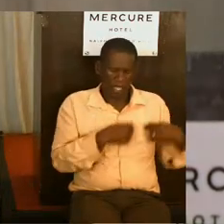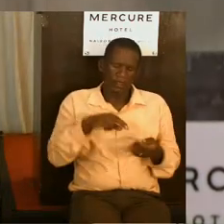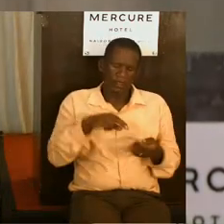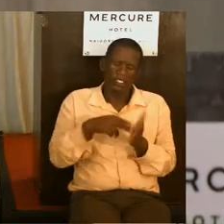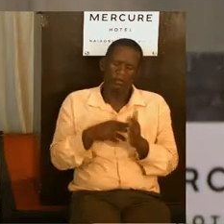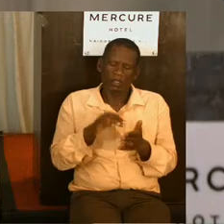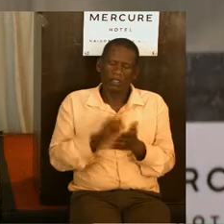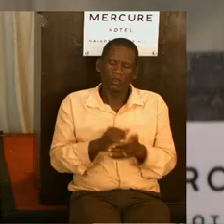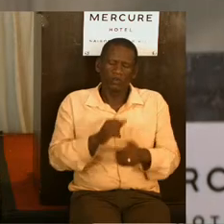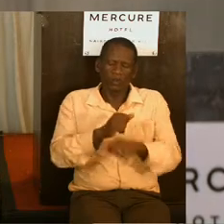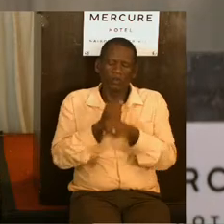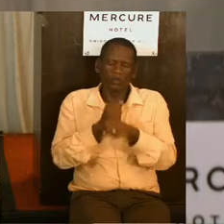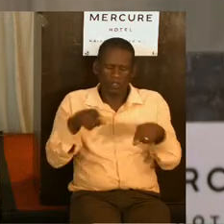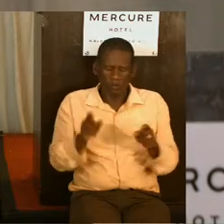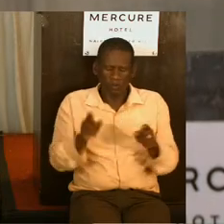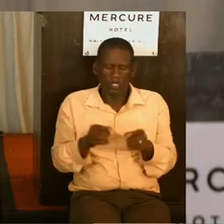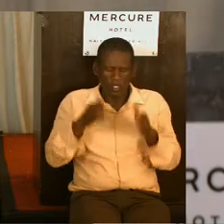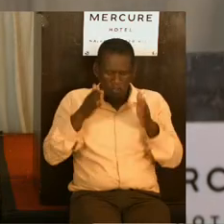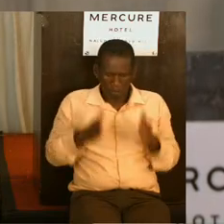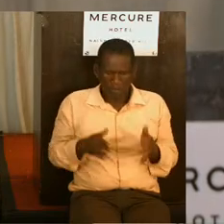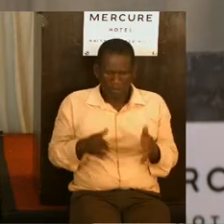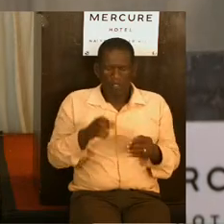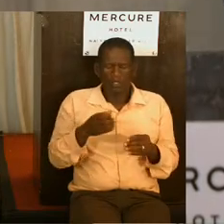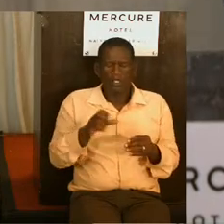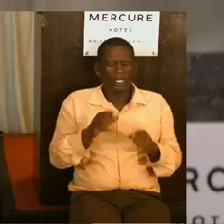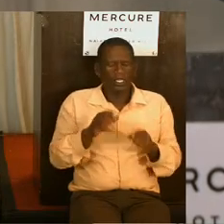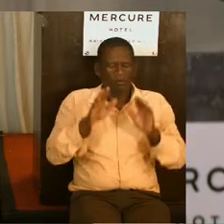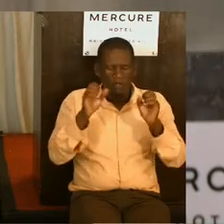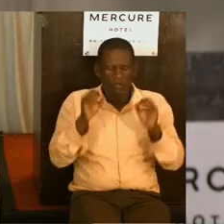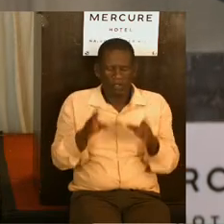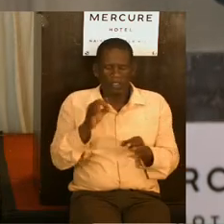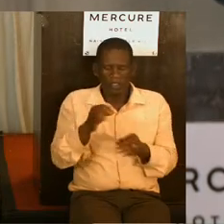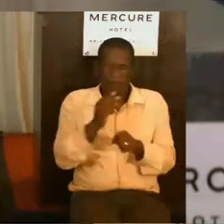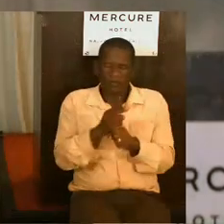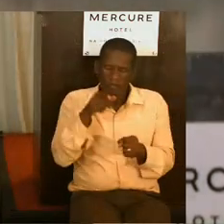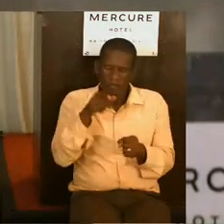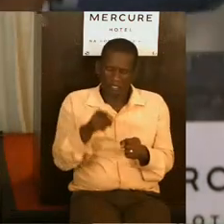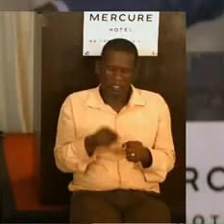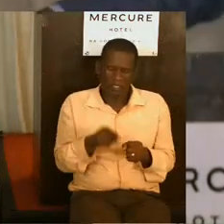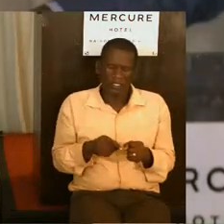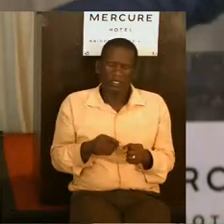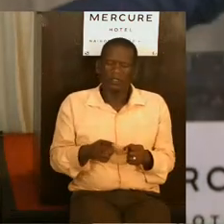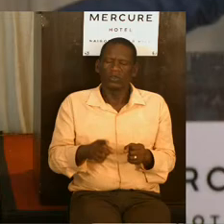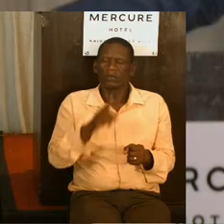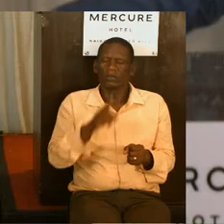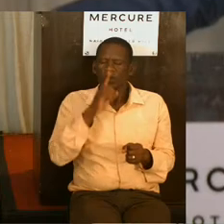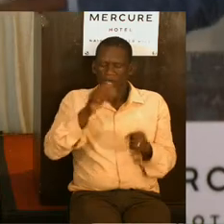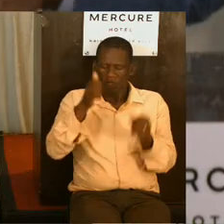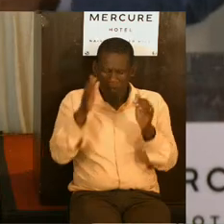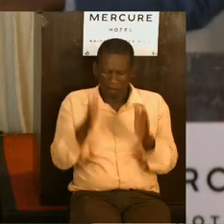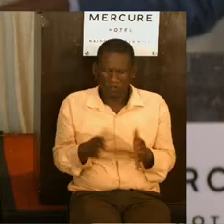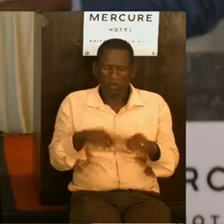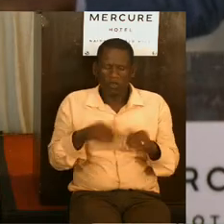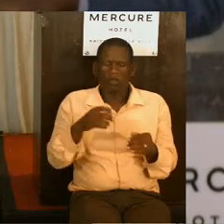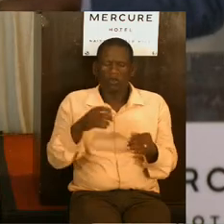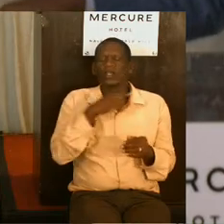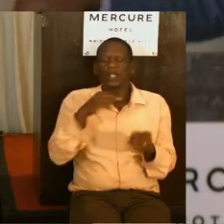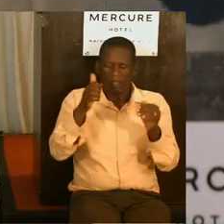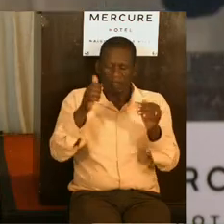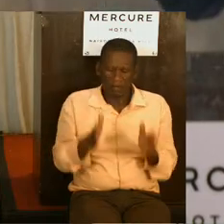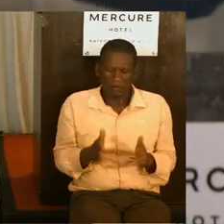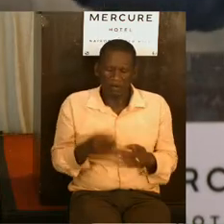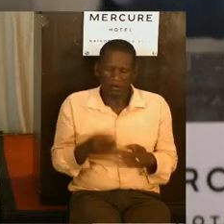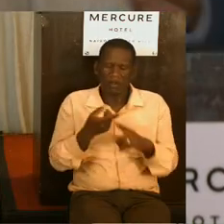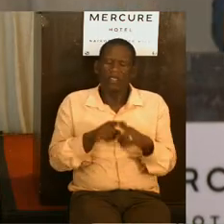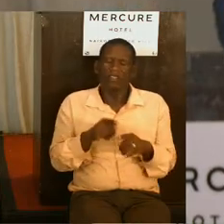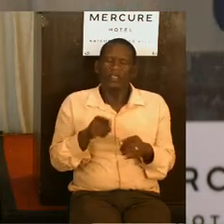means you're protecting Humanity then it is useless because if you are to use it to silence another person or to kill